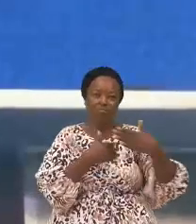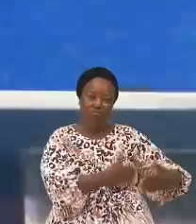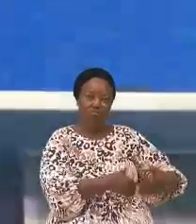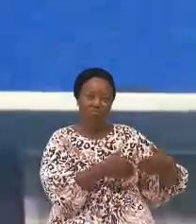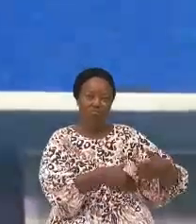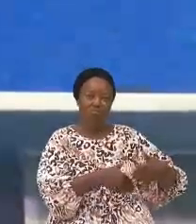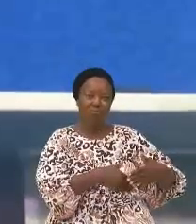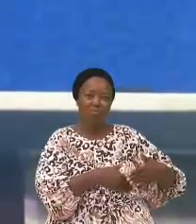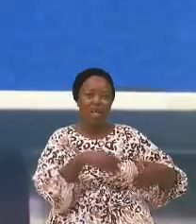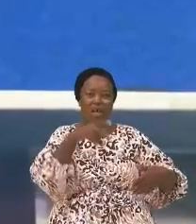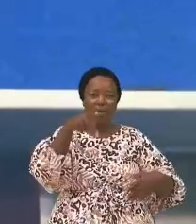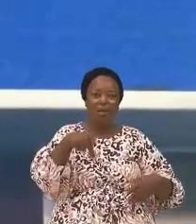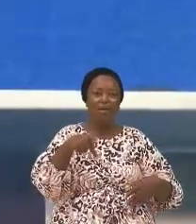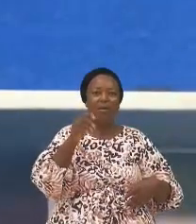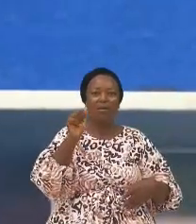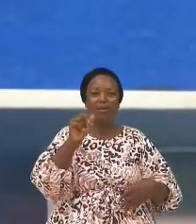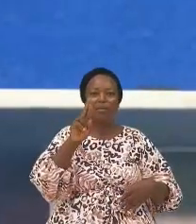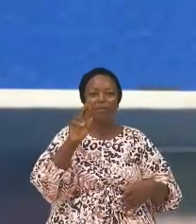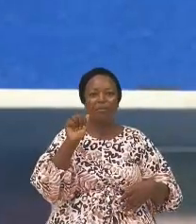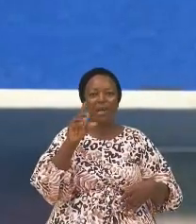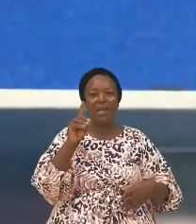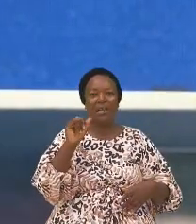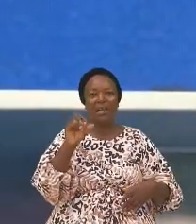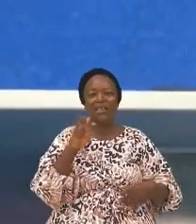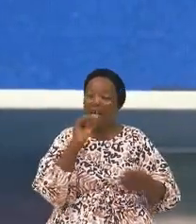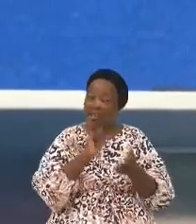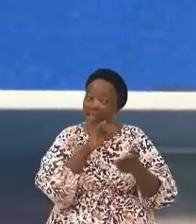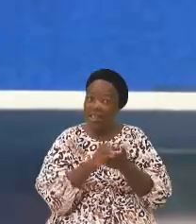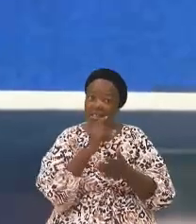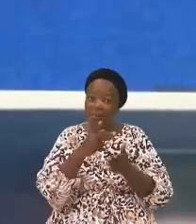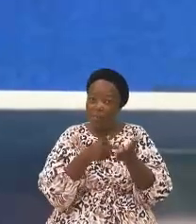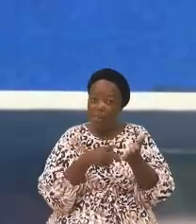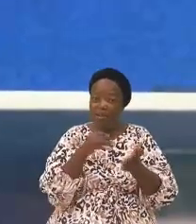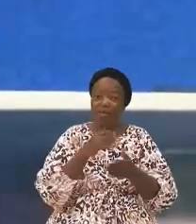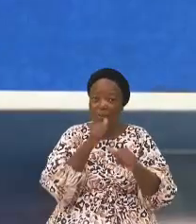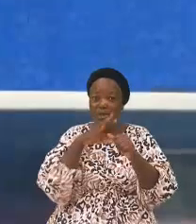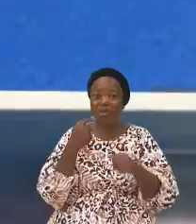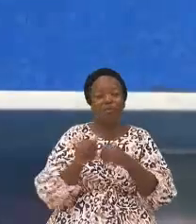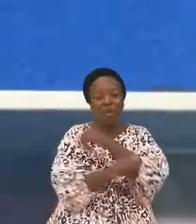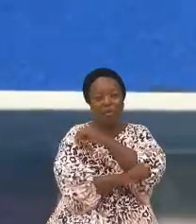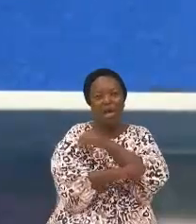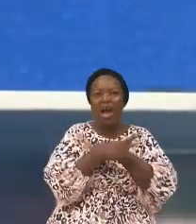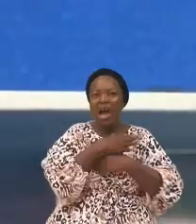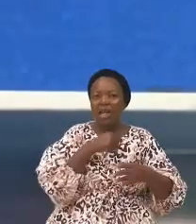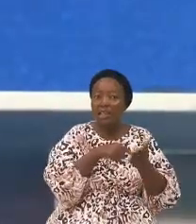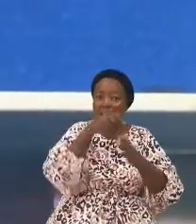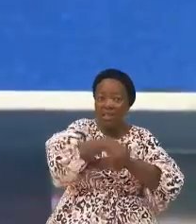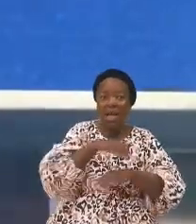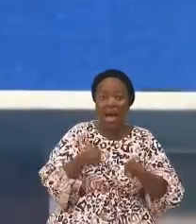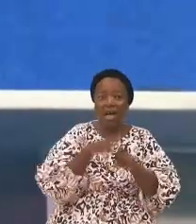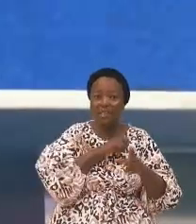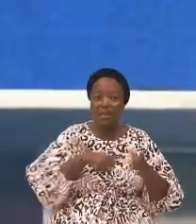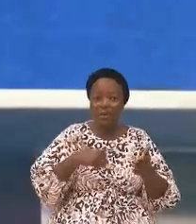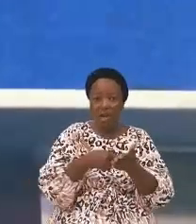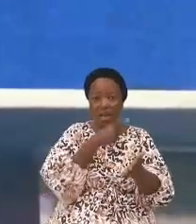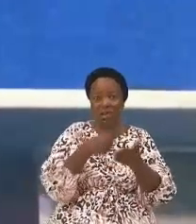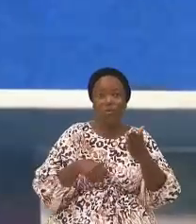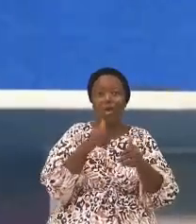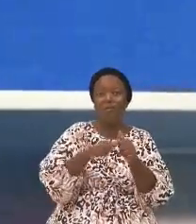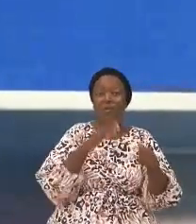into Abraham's bosom, paradise. That's part of the blessing of Abraham. And